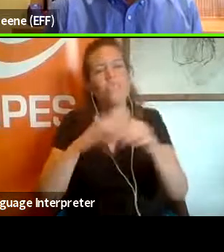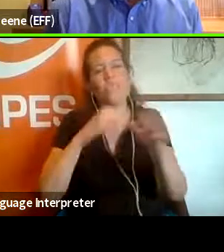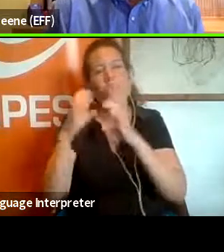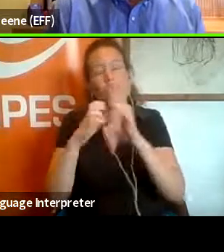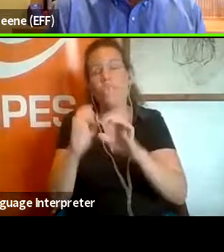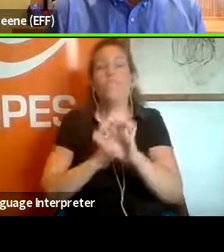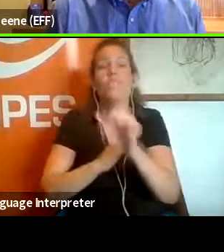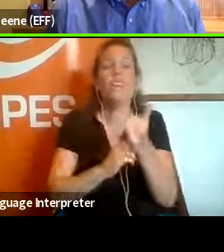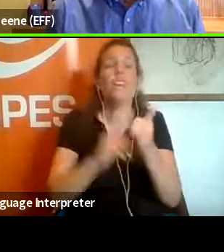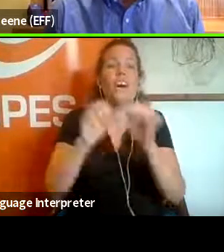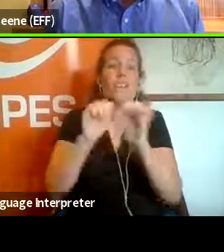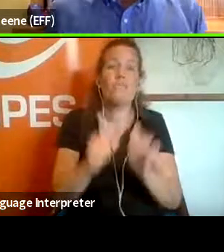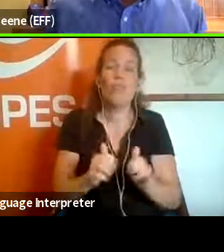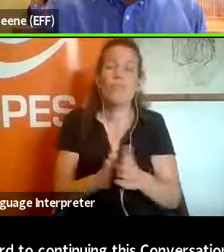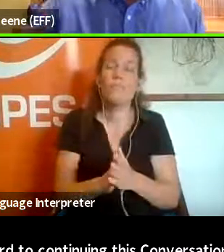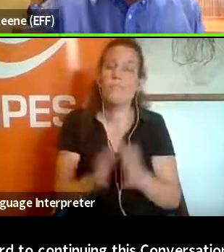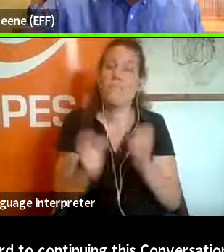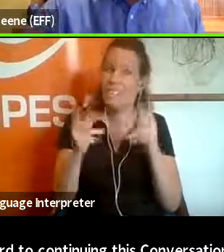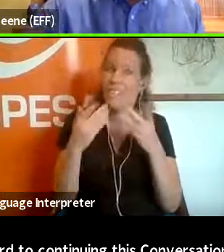forums. Thank you.